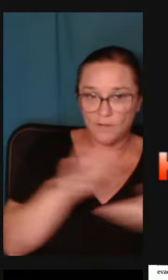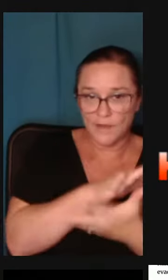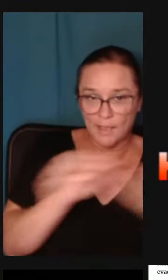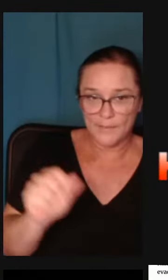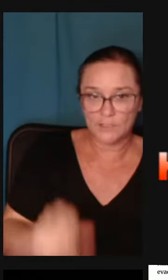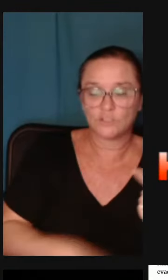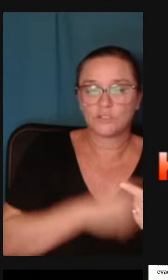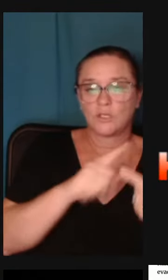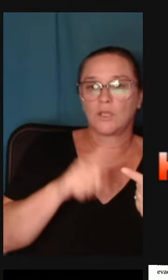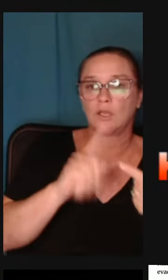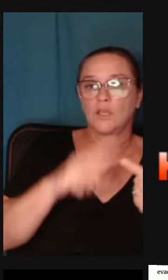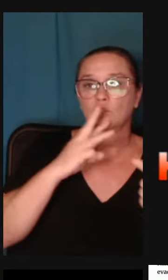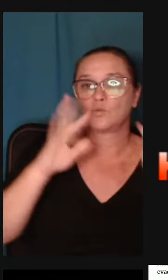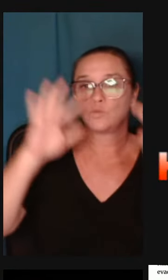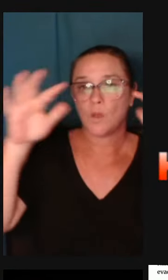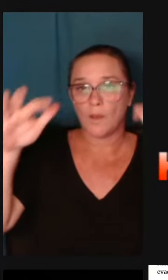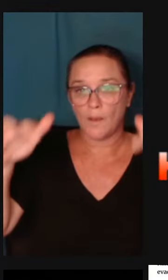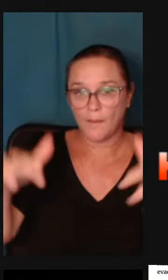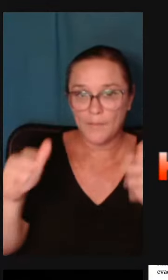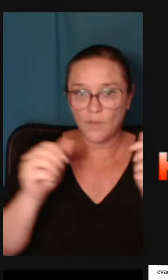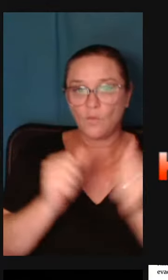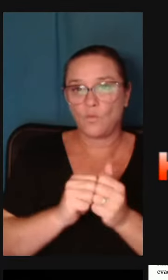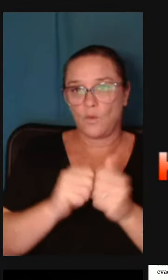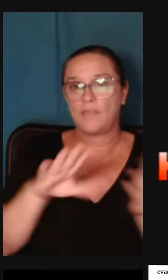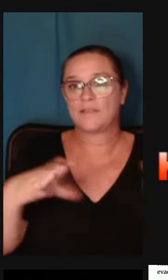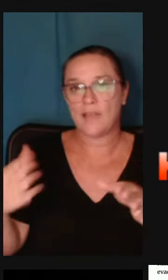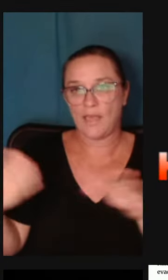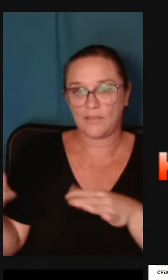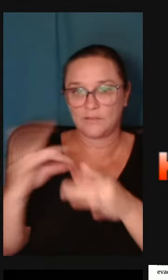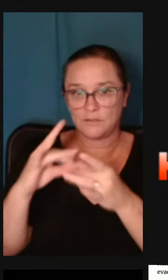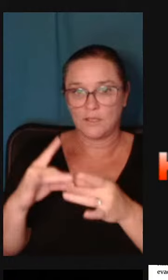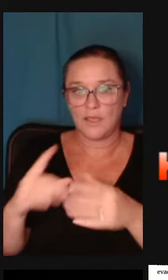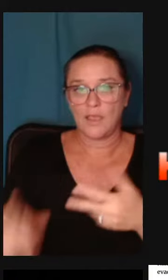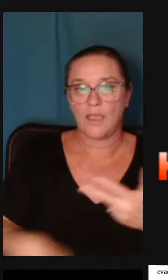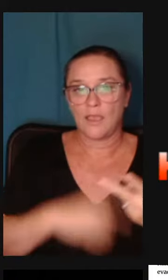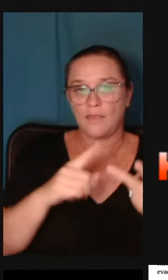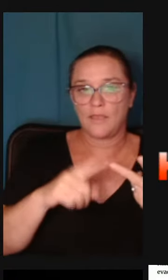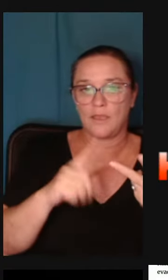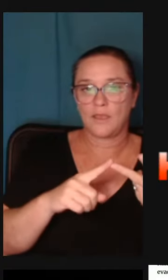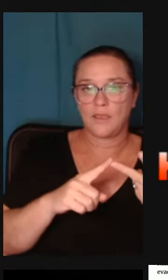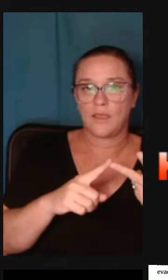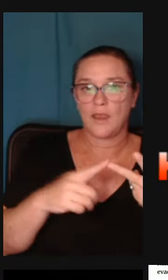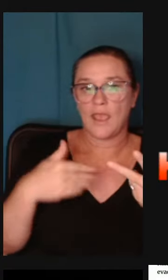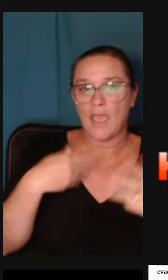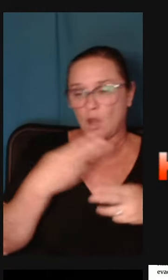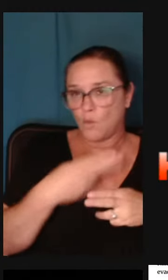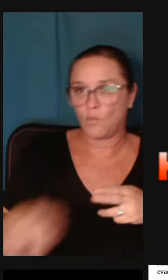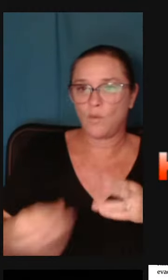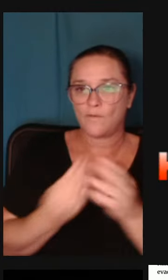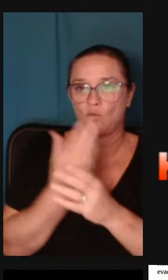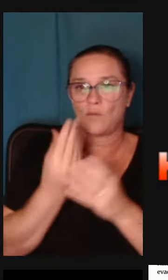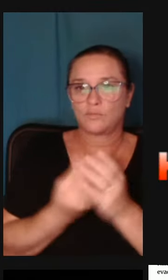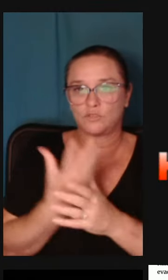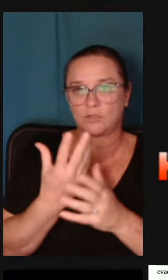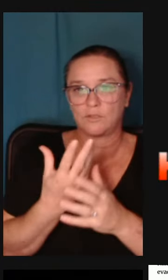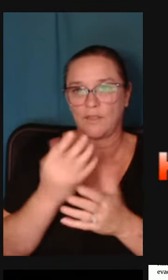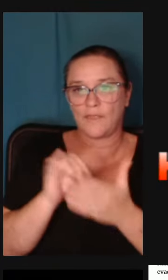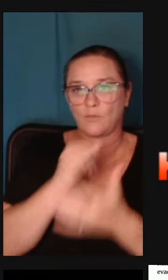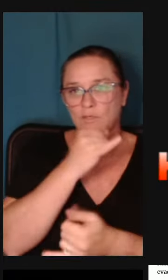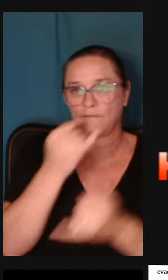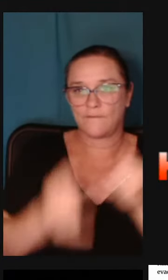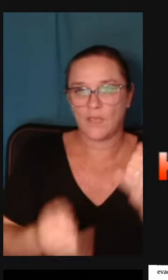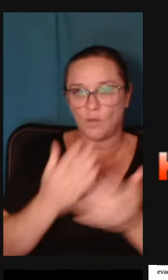tsunami with fatalities, and we also had a brief eruption as the final part of this sequence